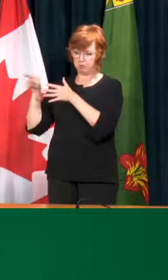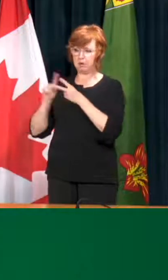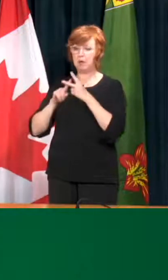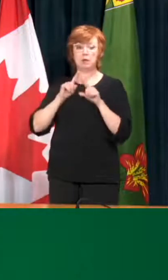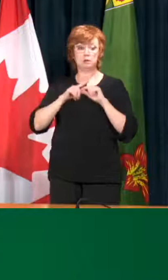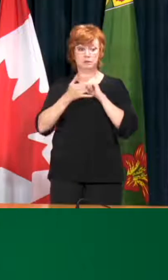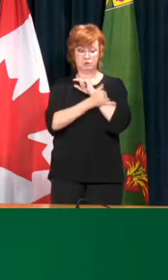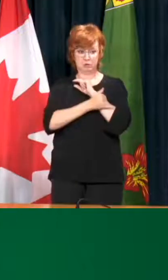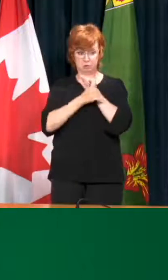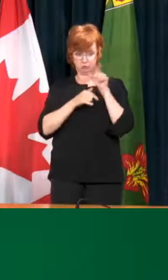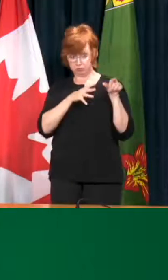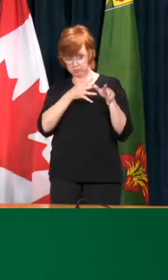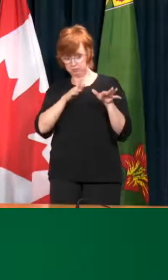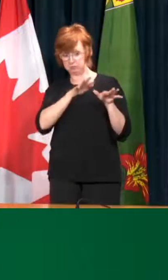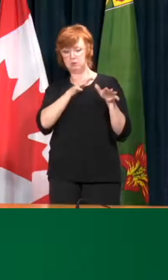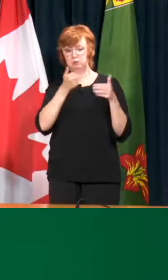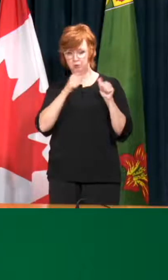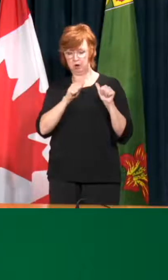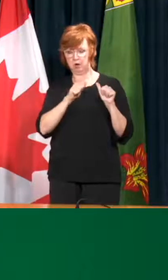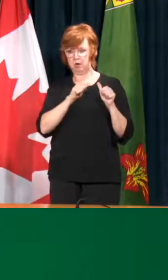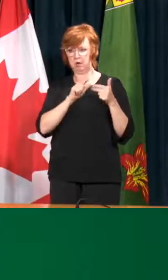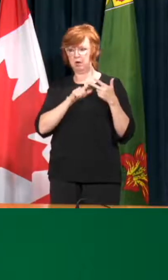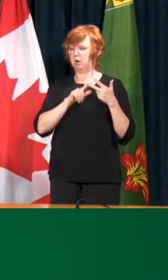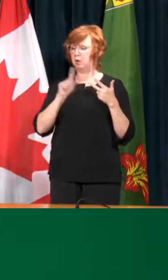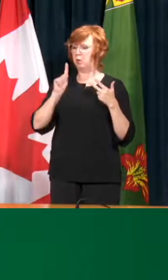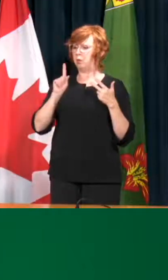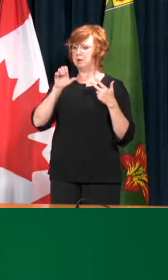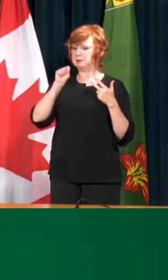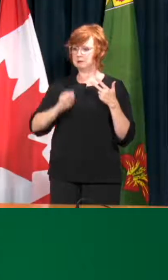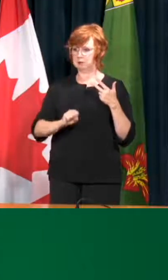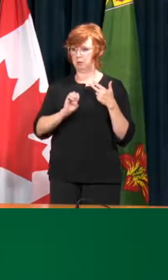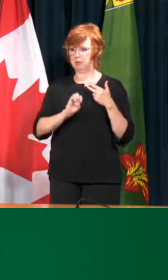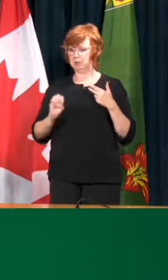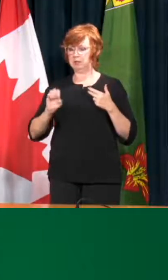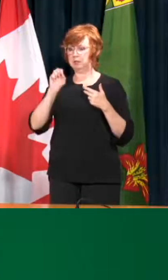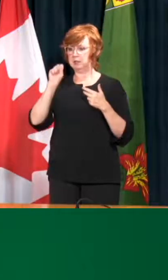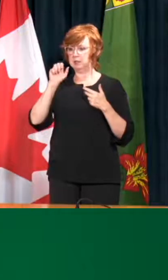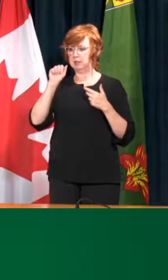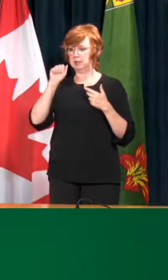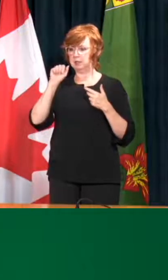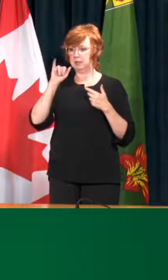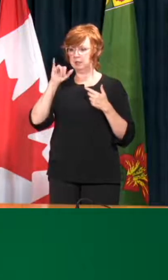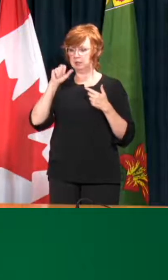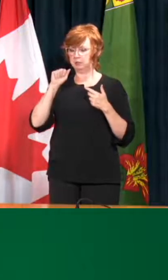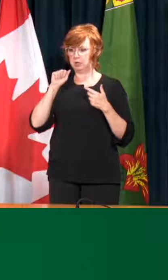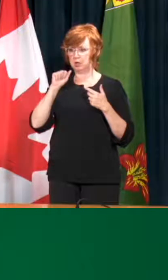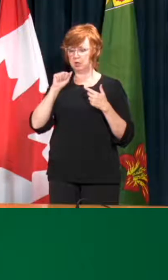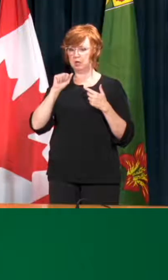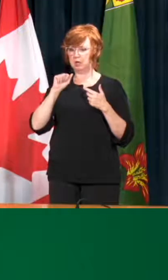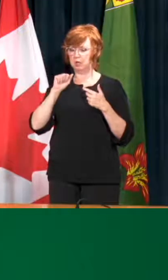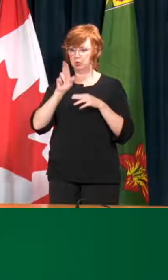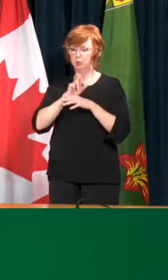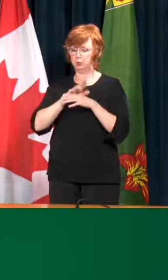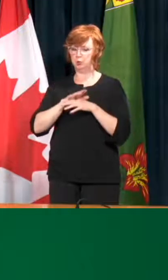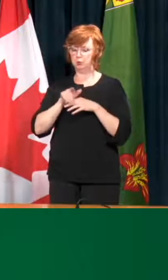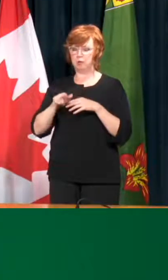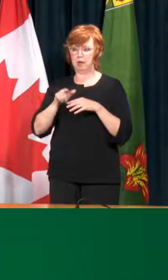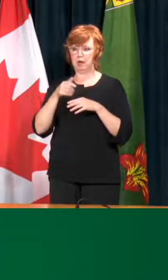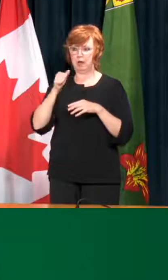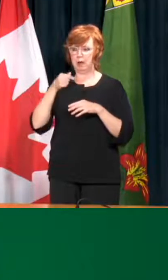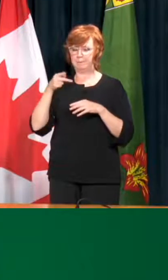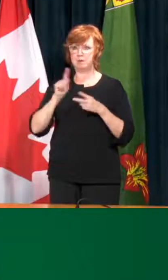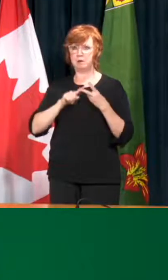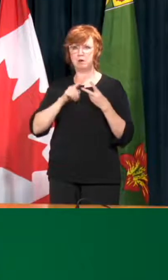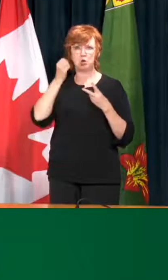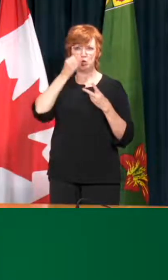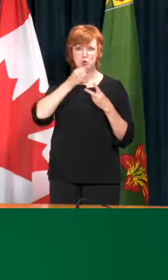that more broadly in the Southeast Asia had more success because it was used by a broader number of people. I know in